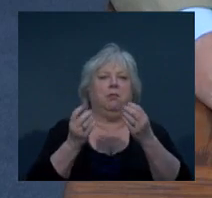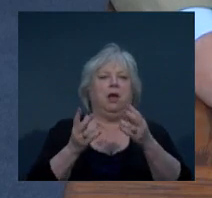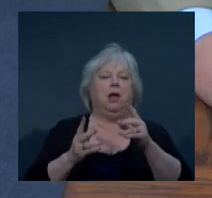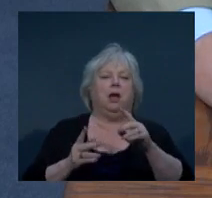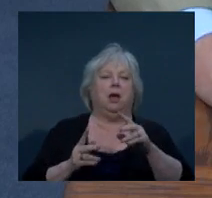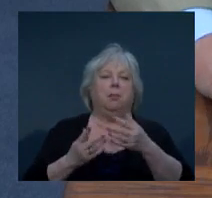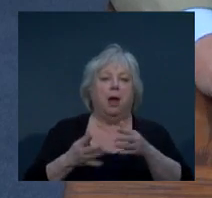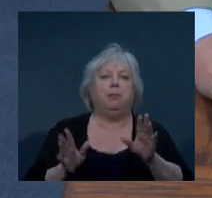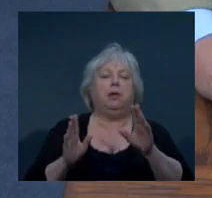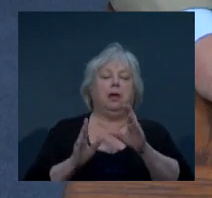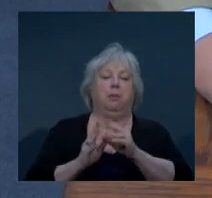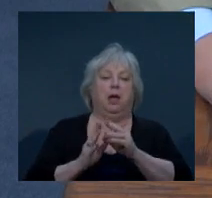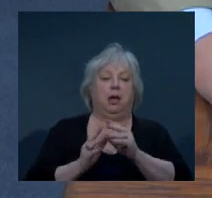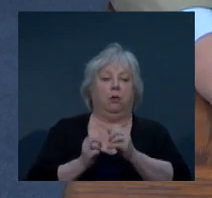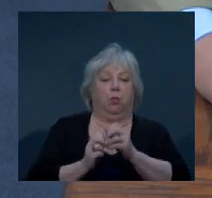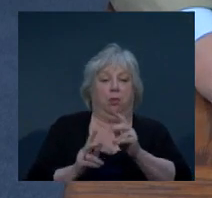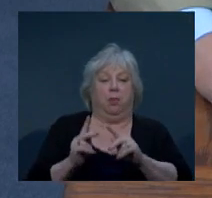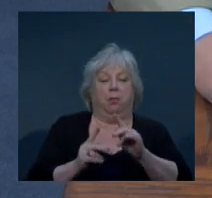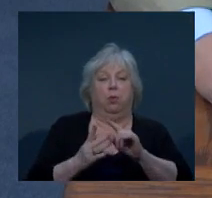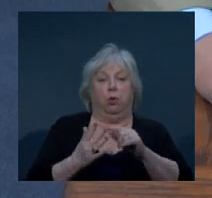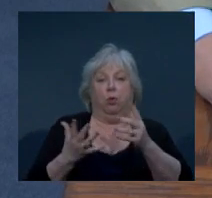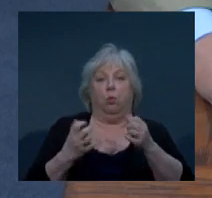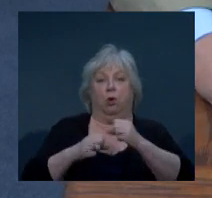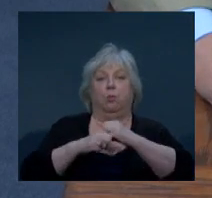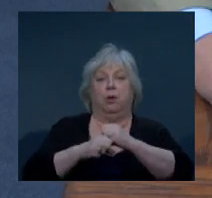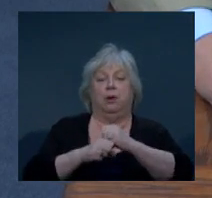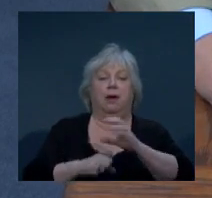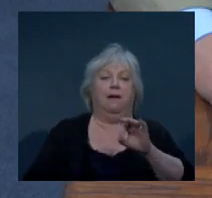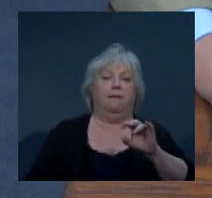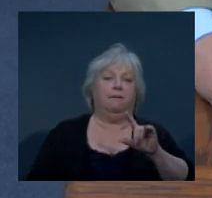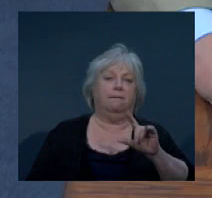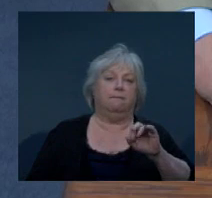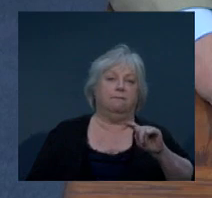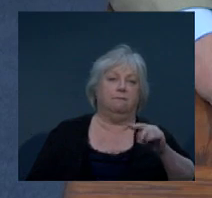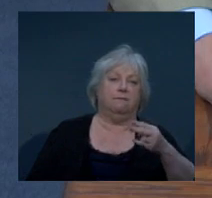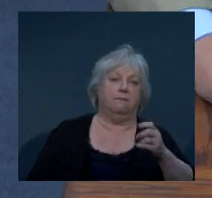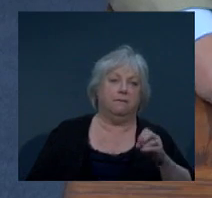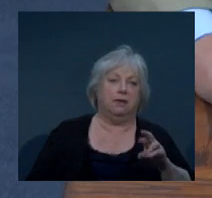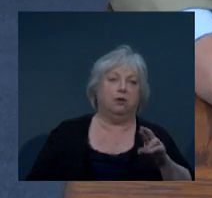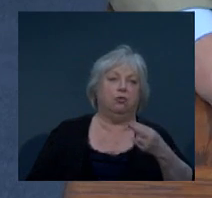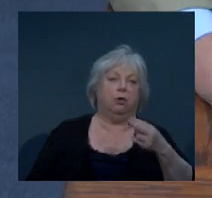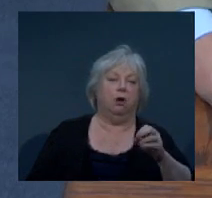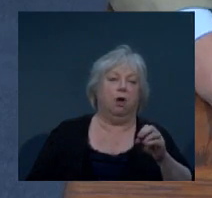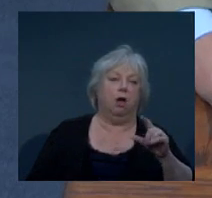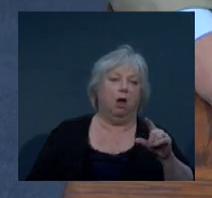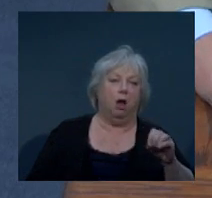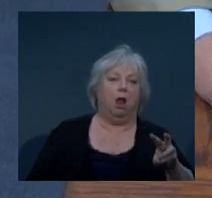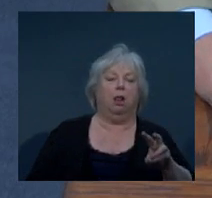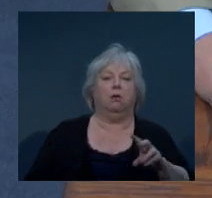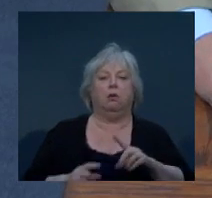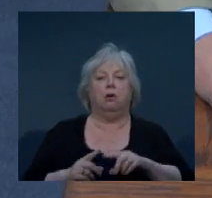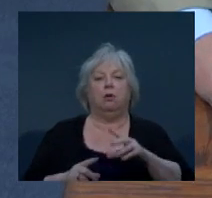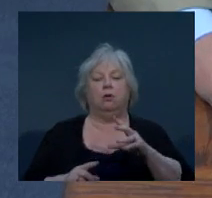who are protective of Fletcher Hollow. To presume or assume